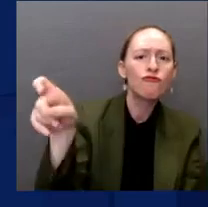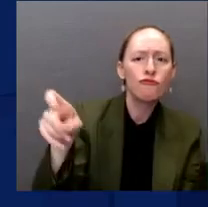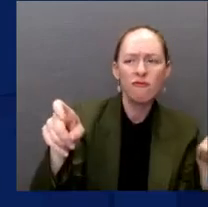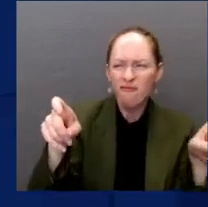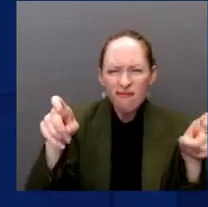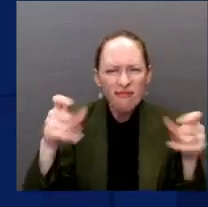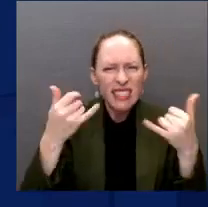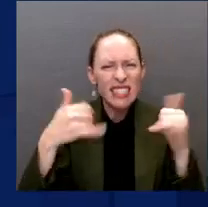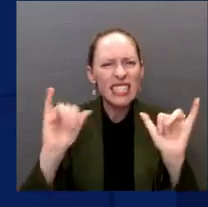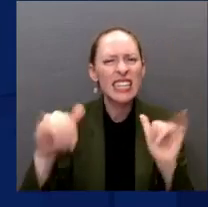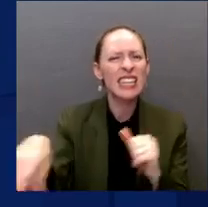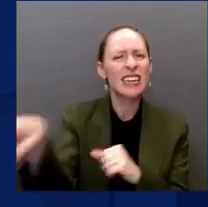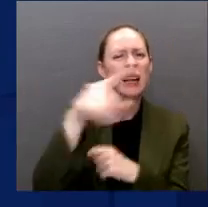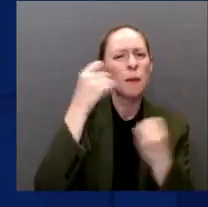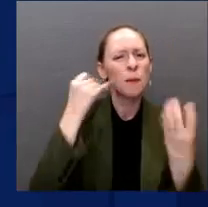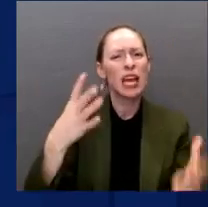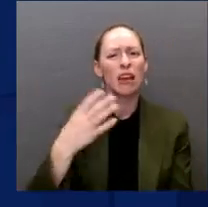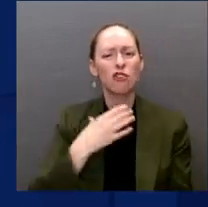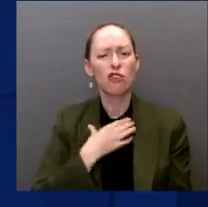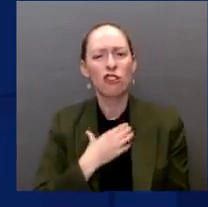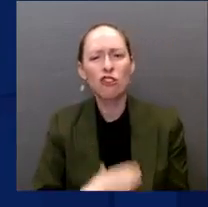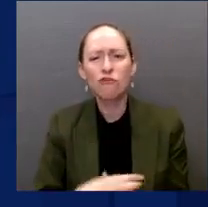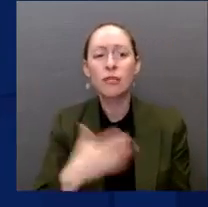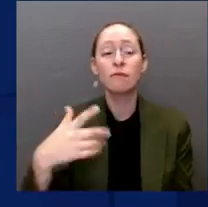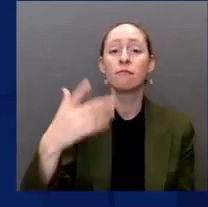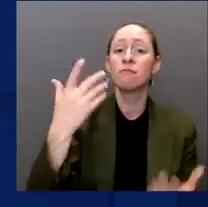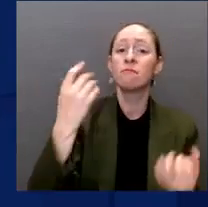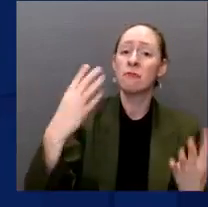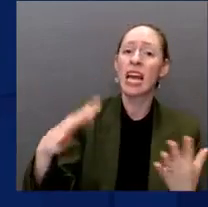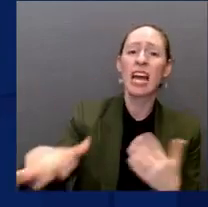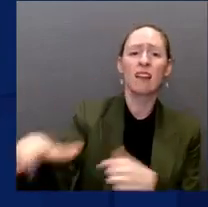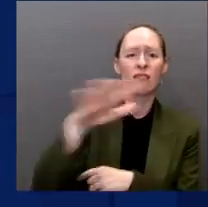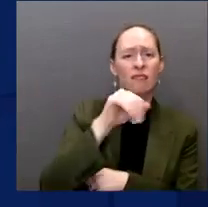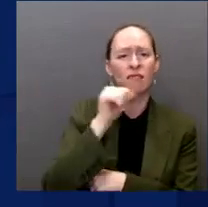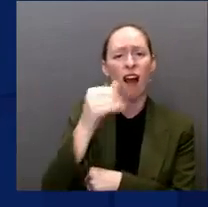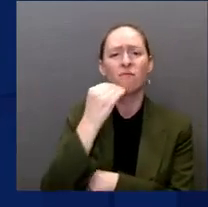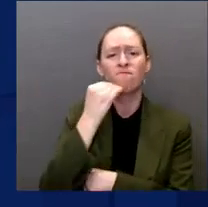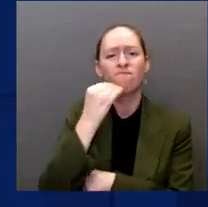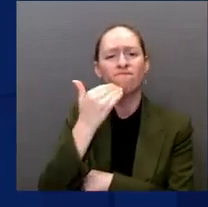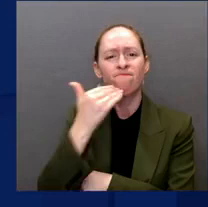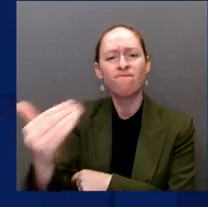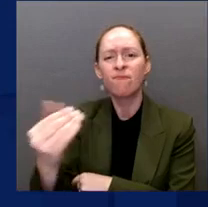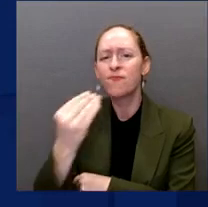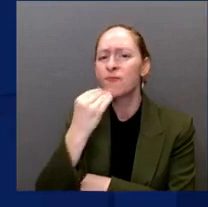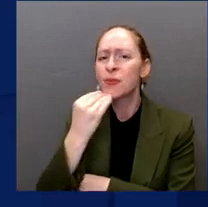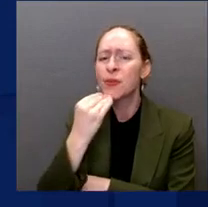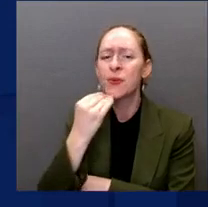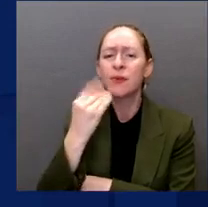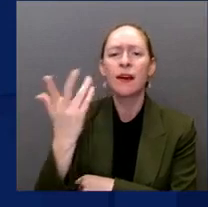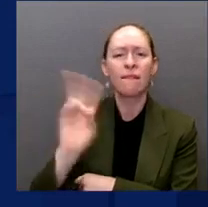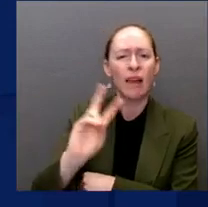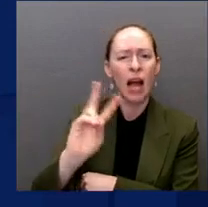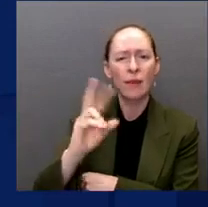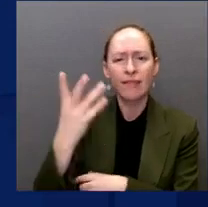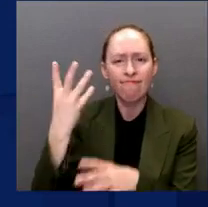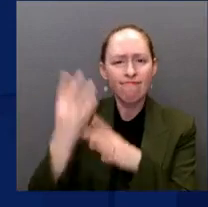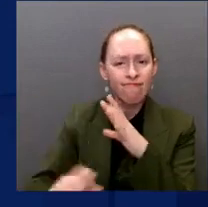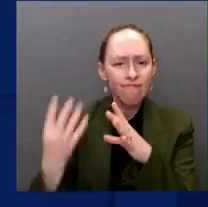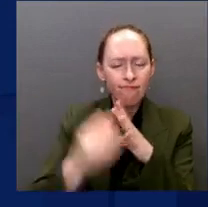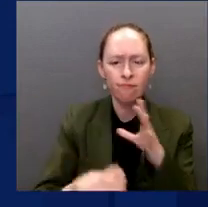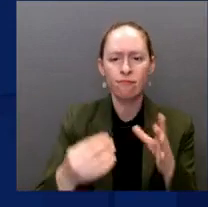In writing an introduction to the 1941 National Nutrition Conference for Defense. What was true